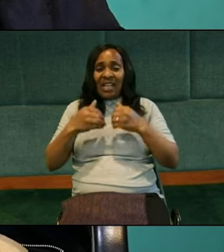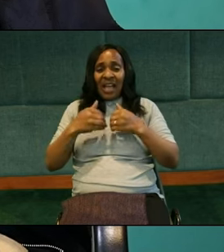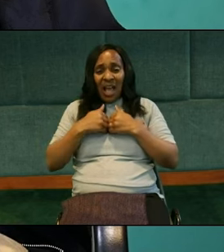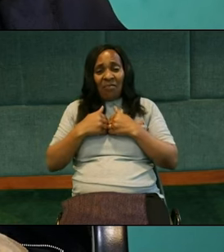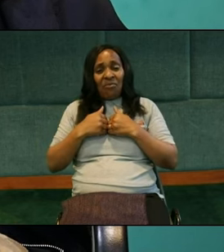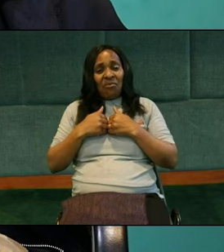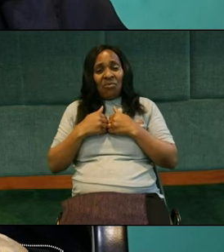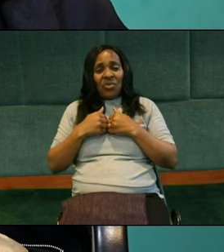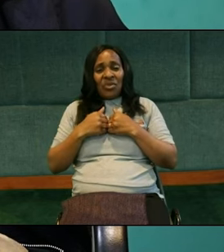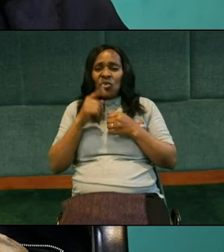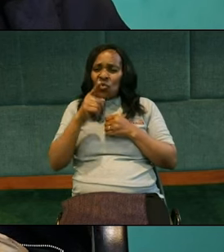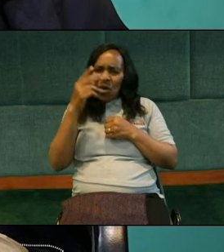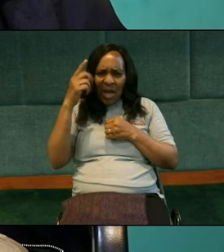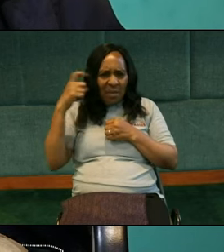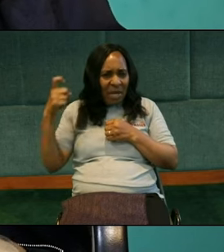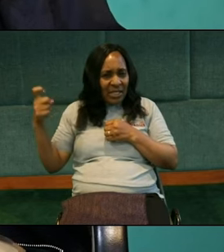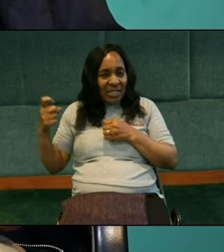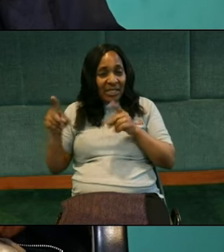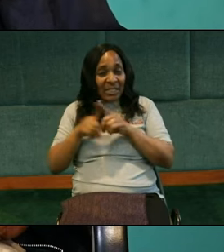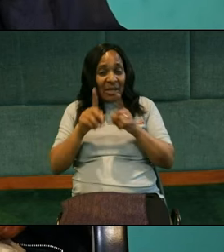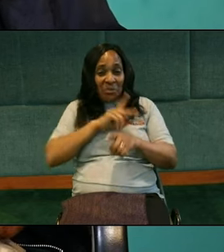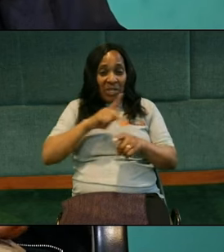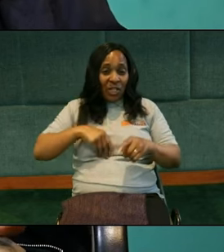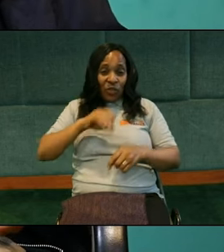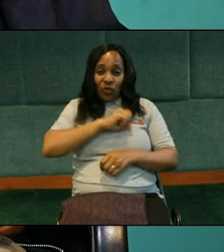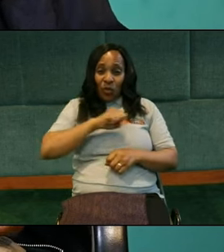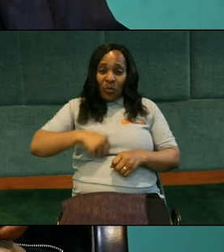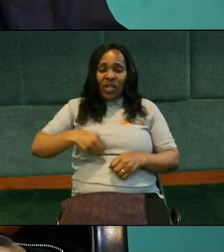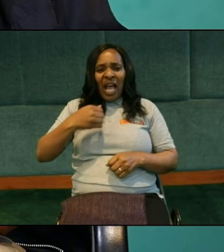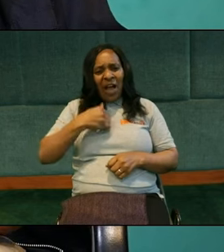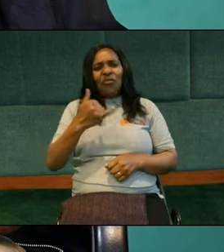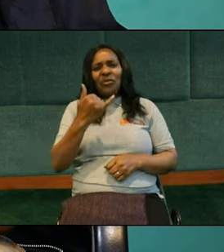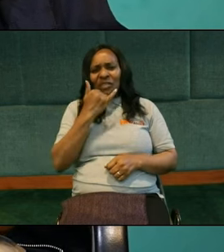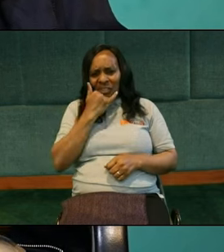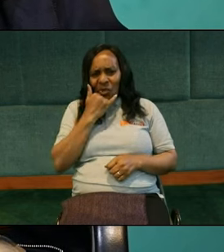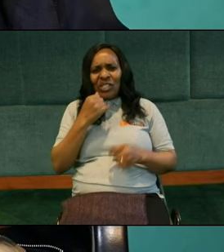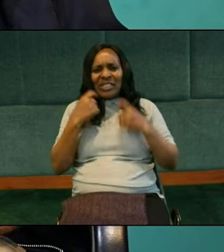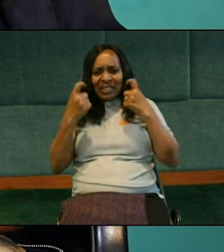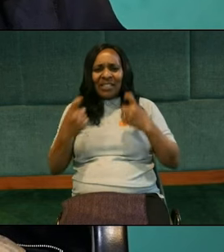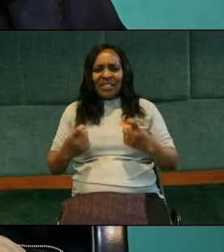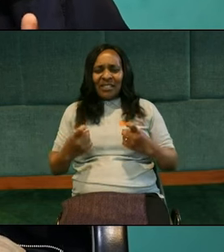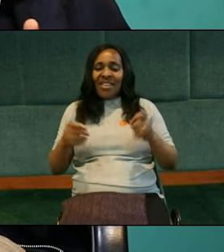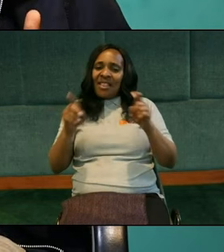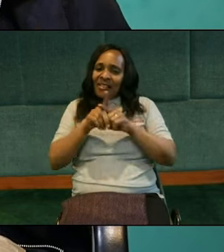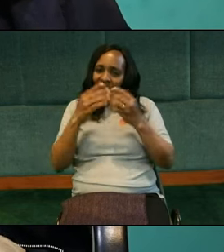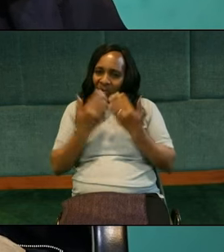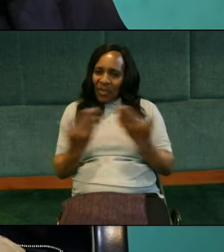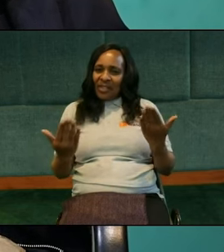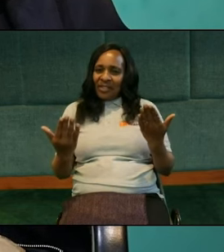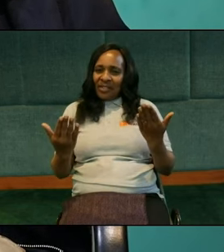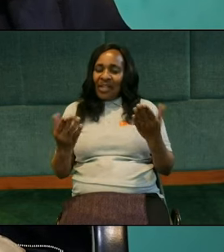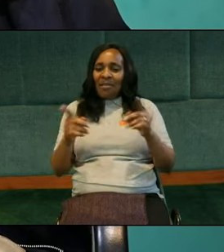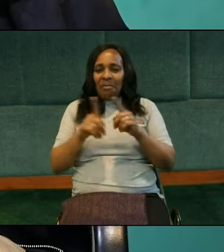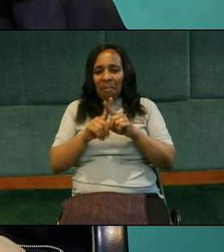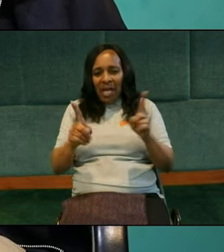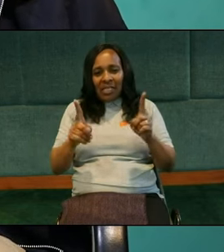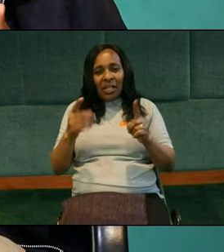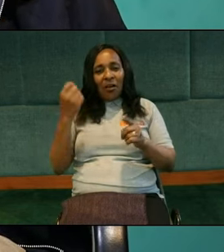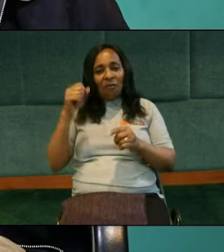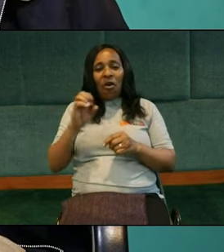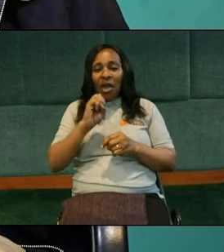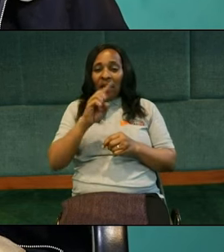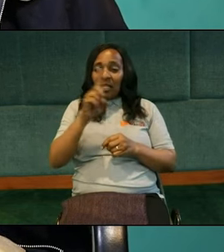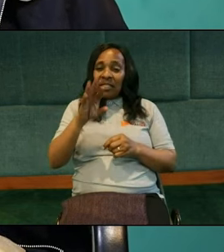And I can imagine, just like King Solomon had done iniquity, this is the same thing, but for Ezra, he